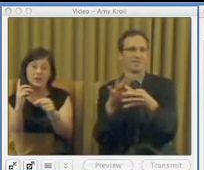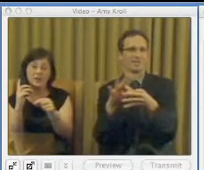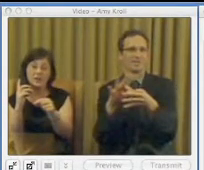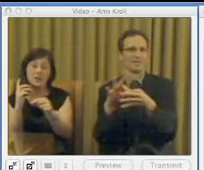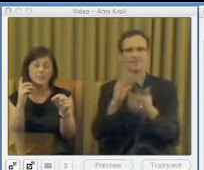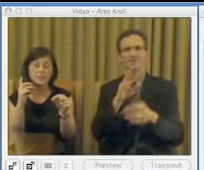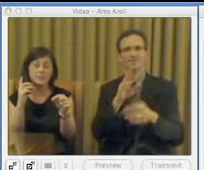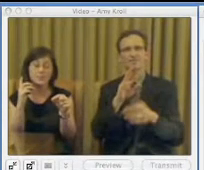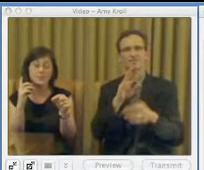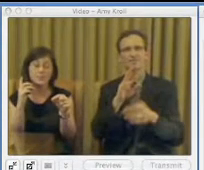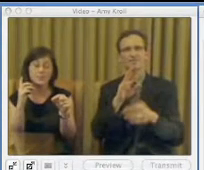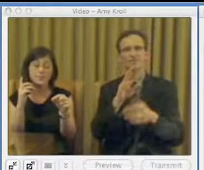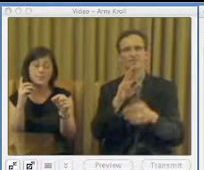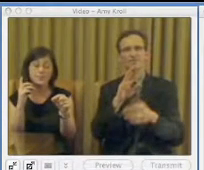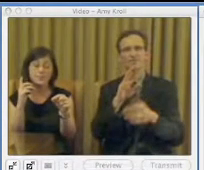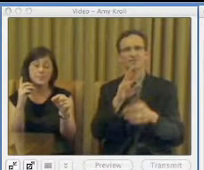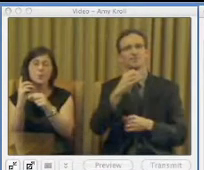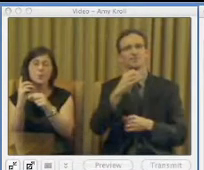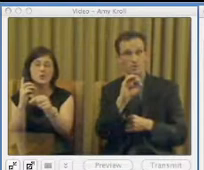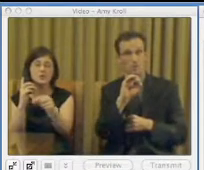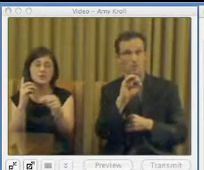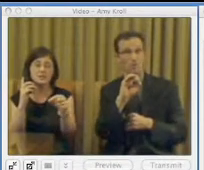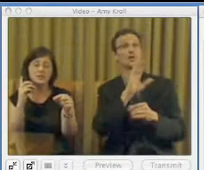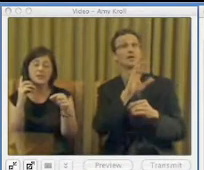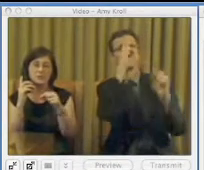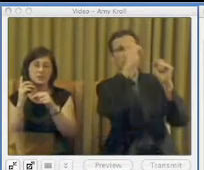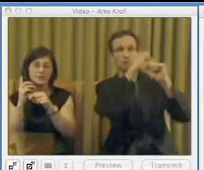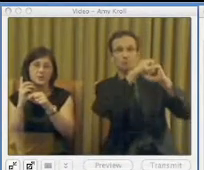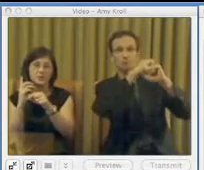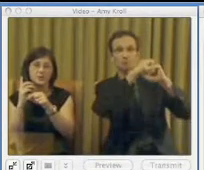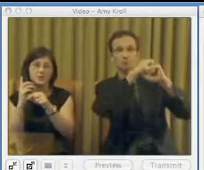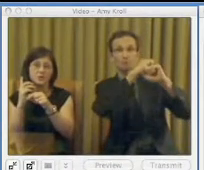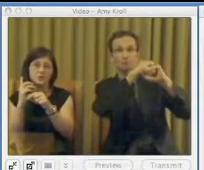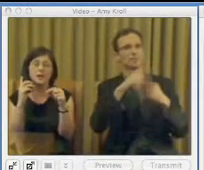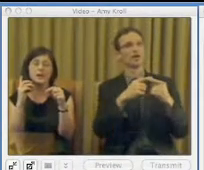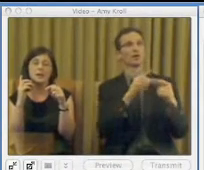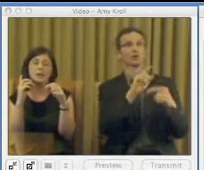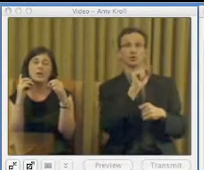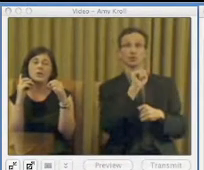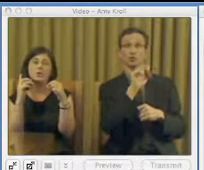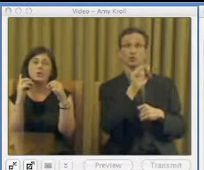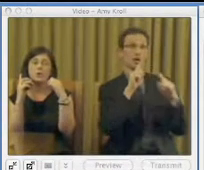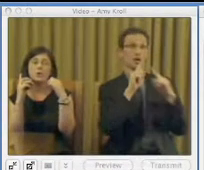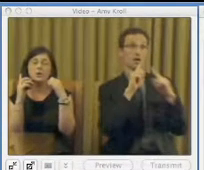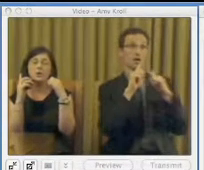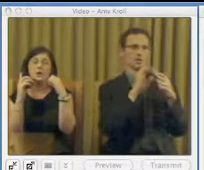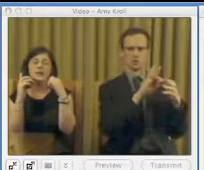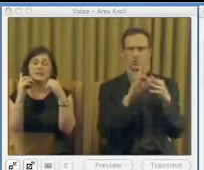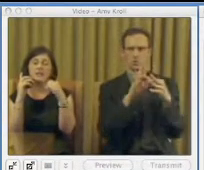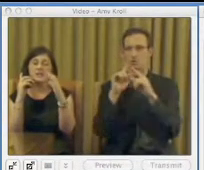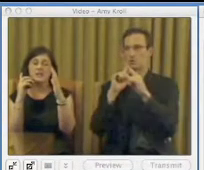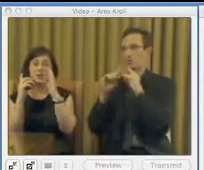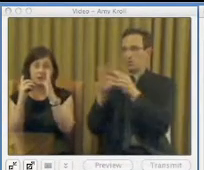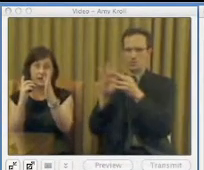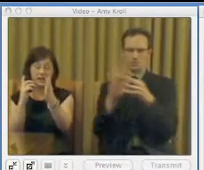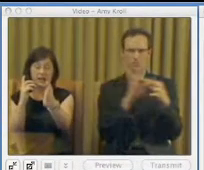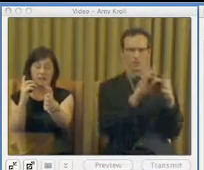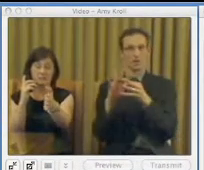of coordination of talk, that's what we do as team interpreters too, because when